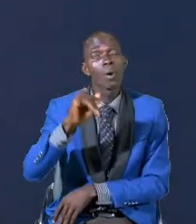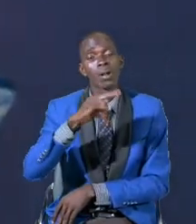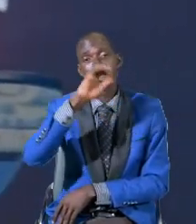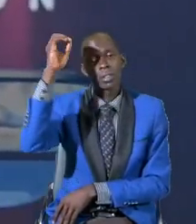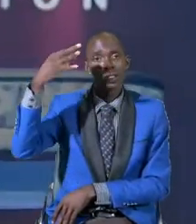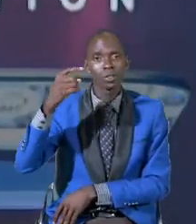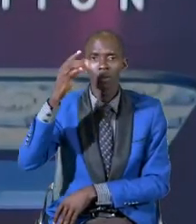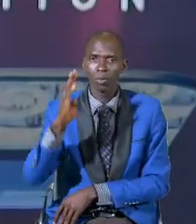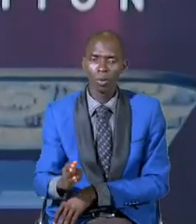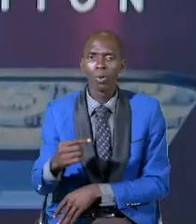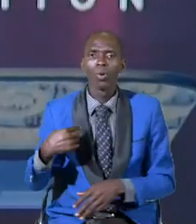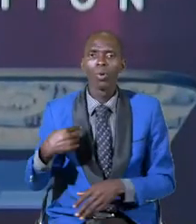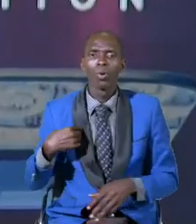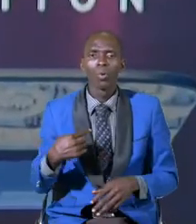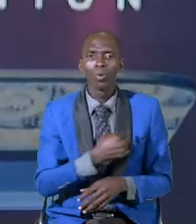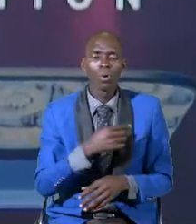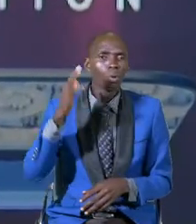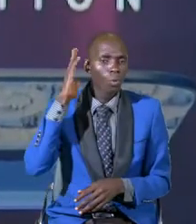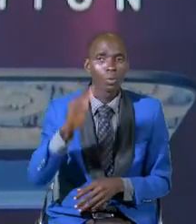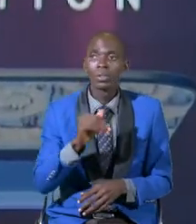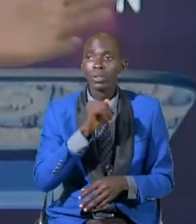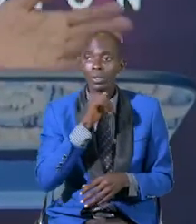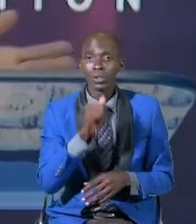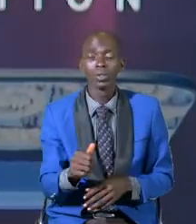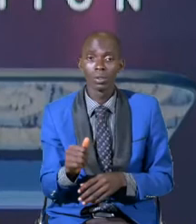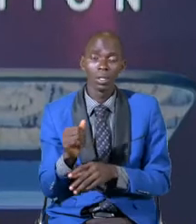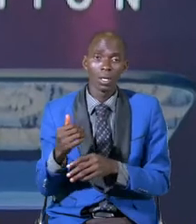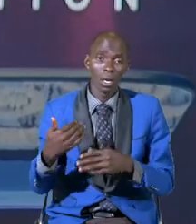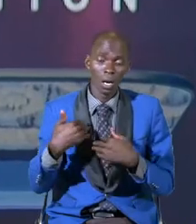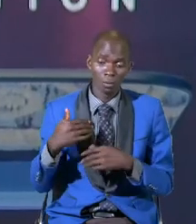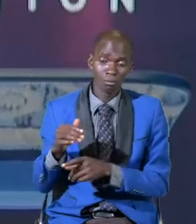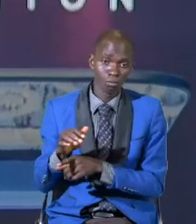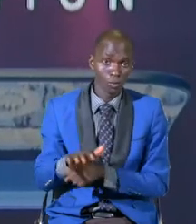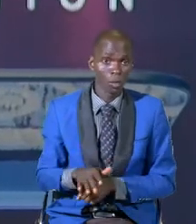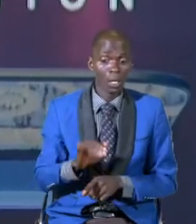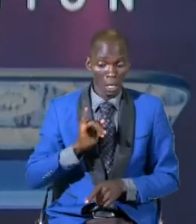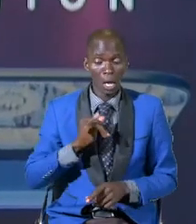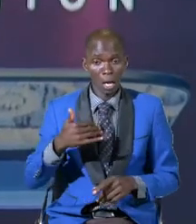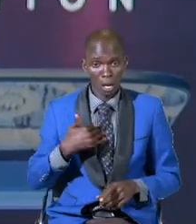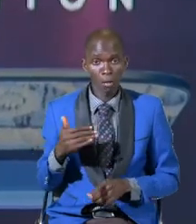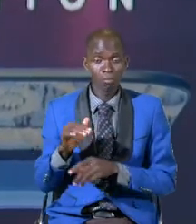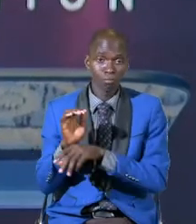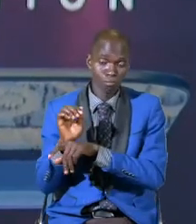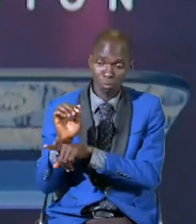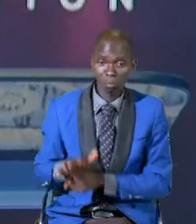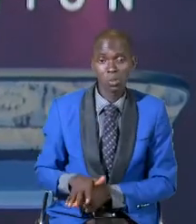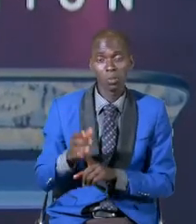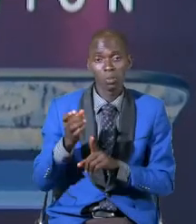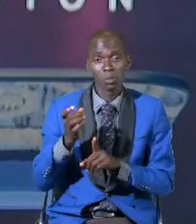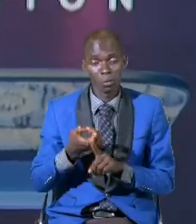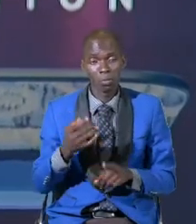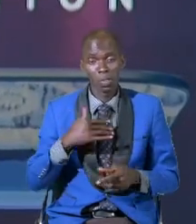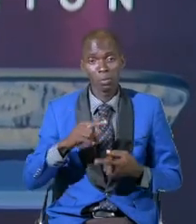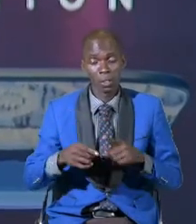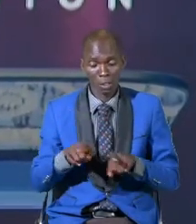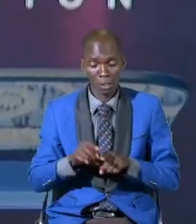all had peer pressures. I had peer pressures as I was growing up, but then I went through